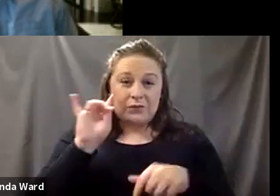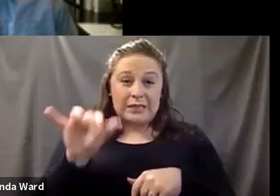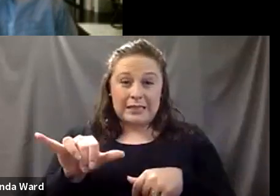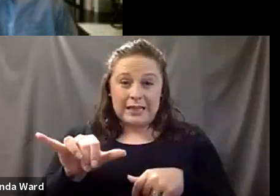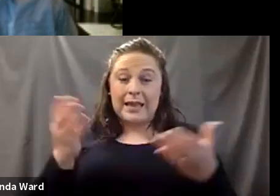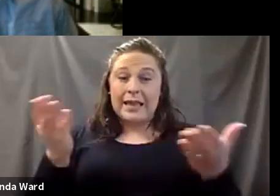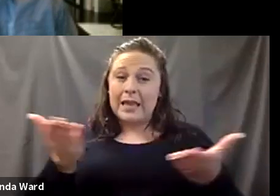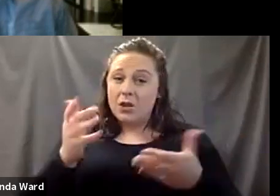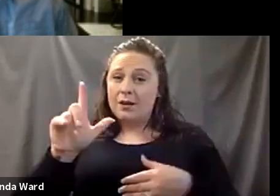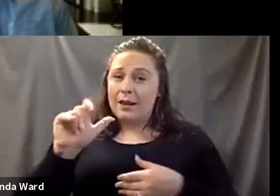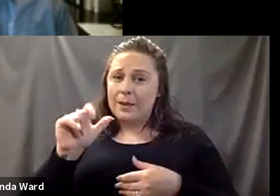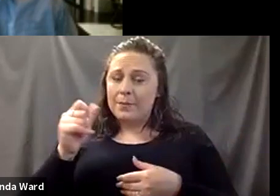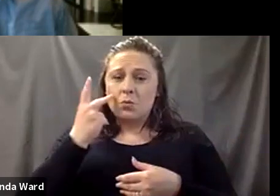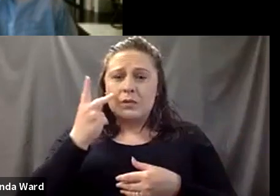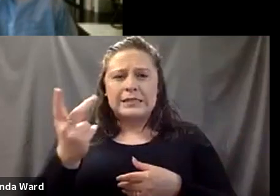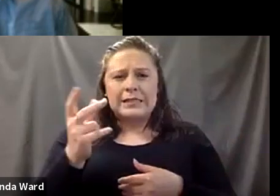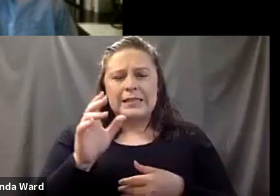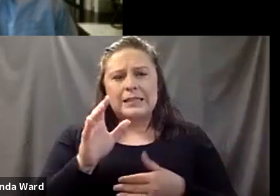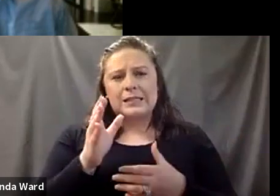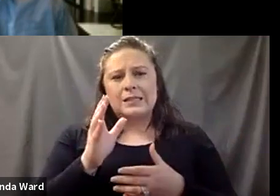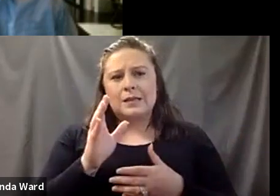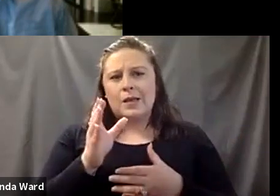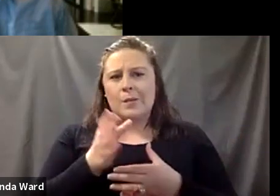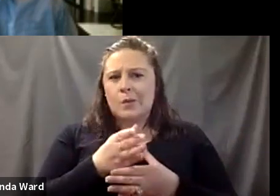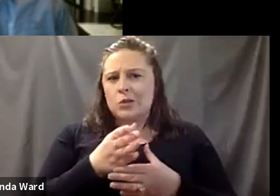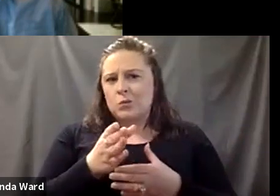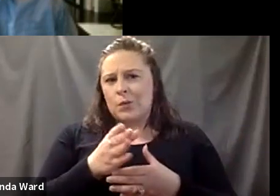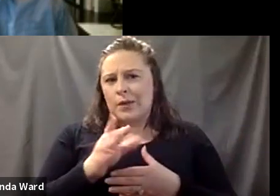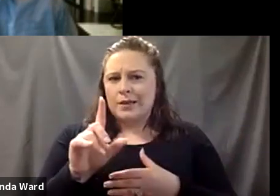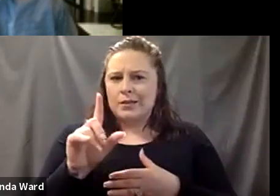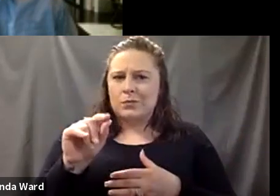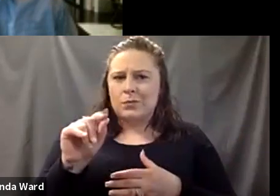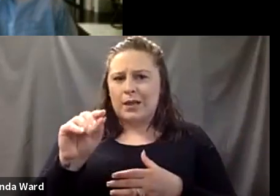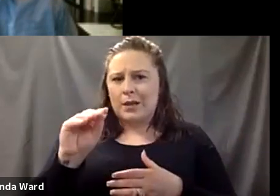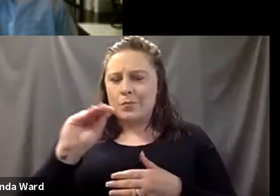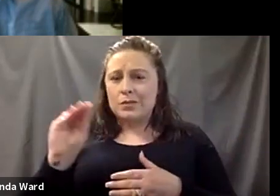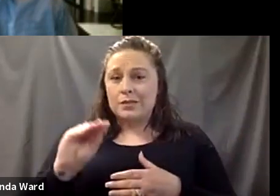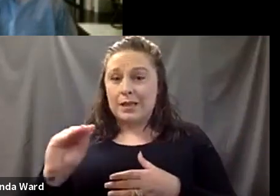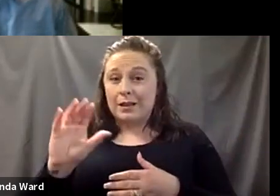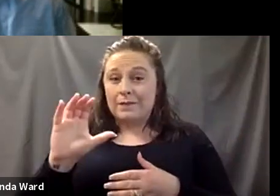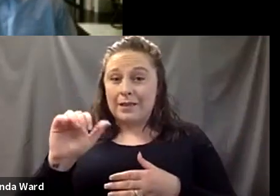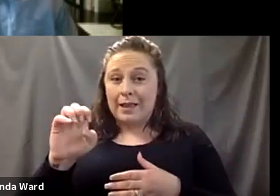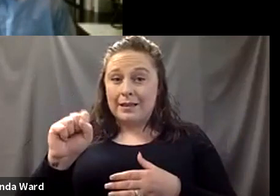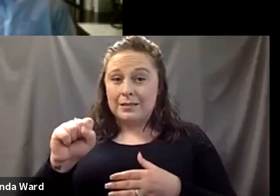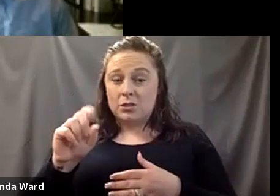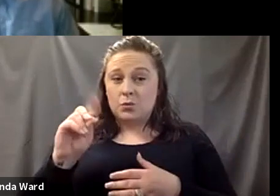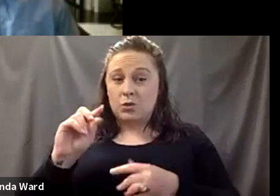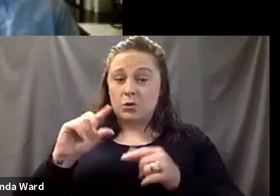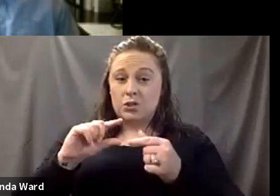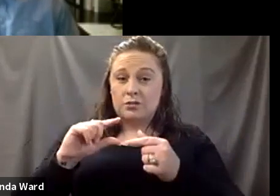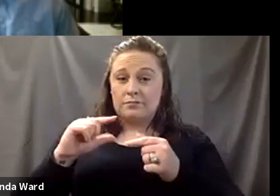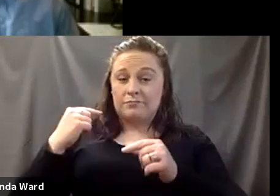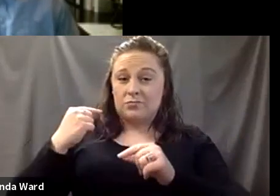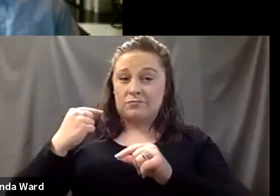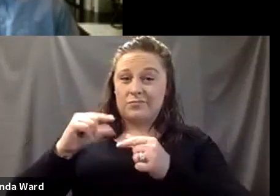in Alabama, we're seeing somewhere between, around 20% of the cases that we're doing genetic testing on